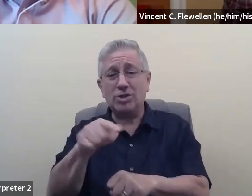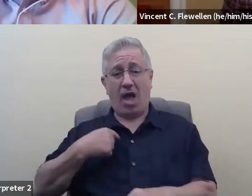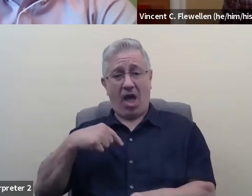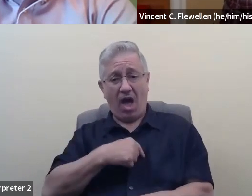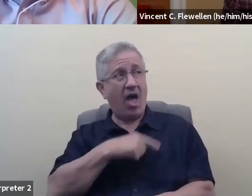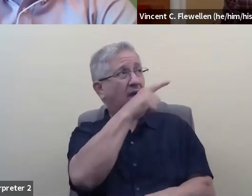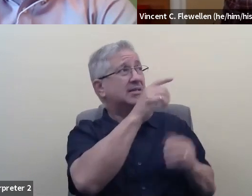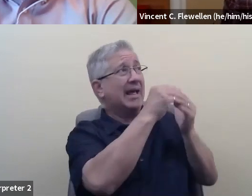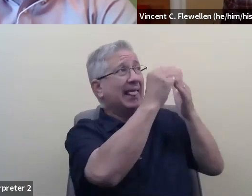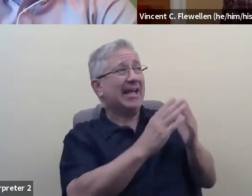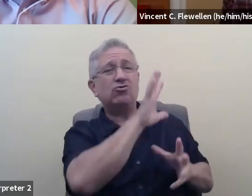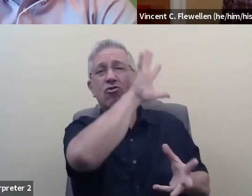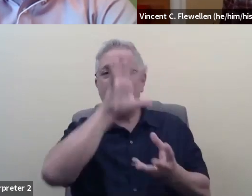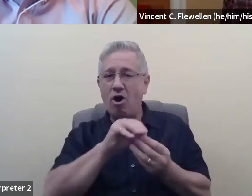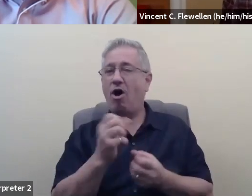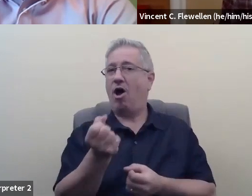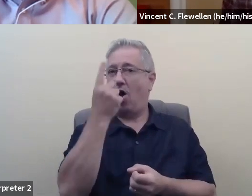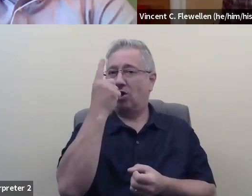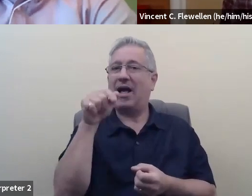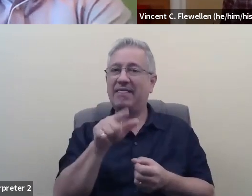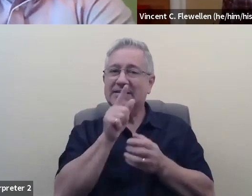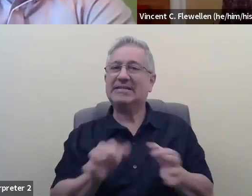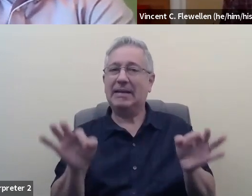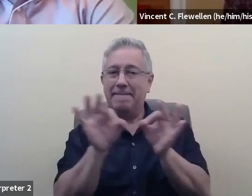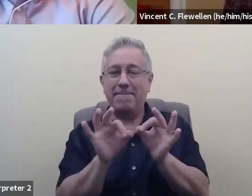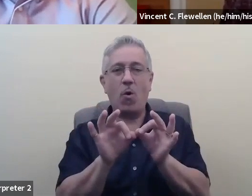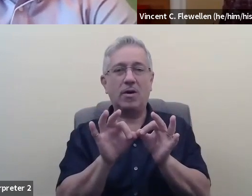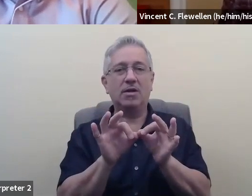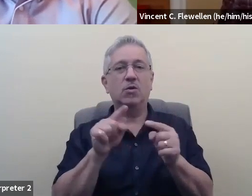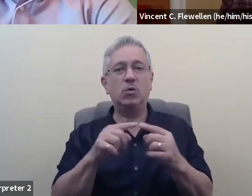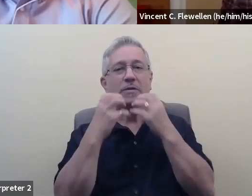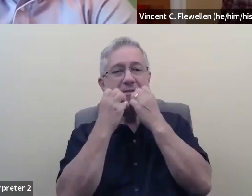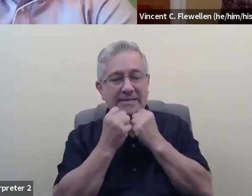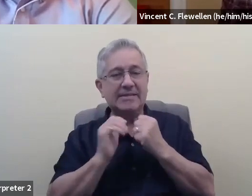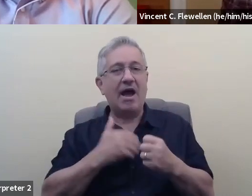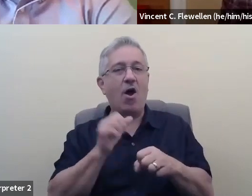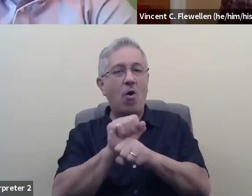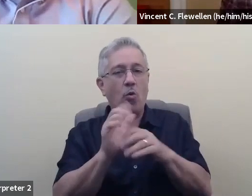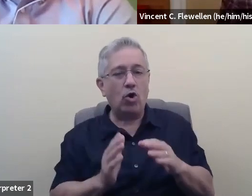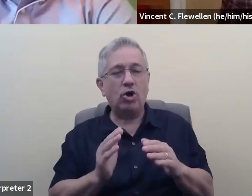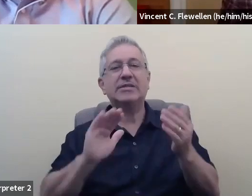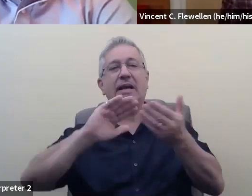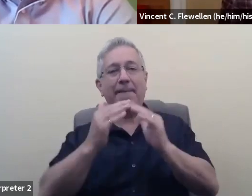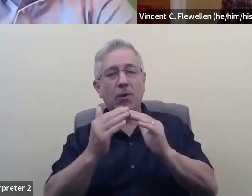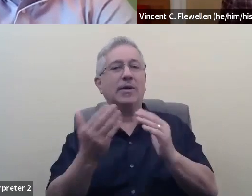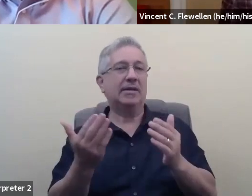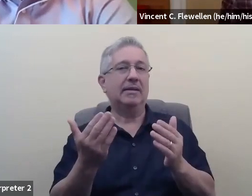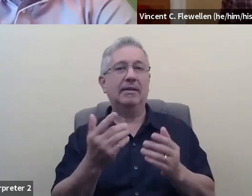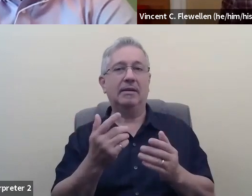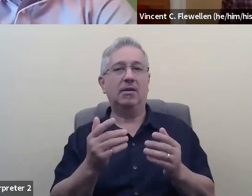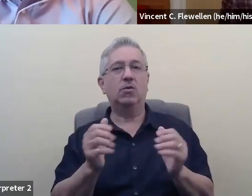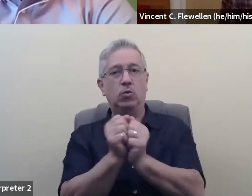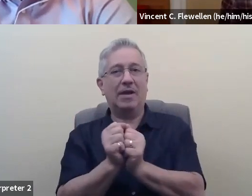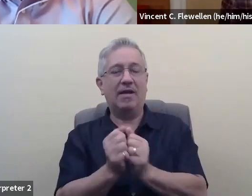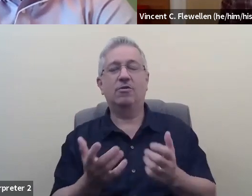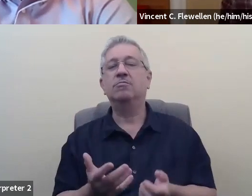team is not a team of 6. It's a team of 70,000 plus employees, because diversity and inclusion is the responsibility of all, right? So that's first. And